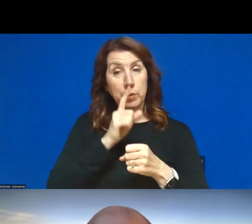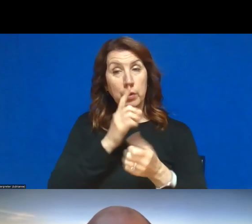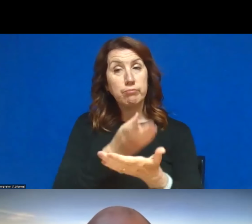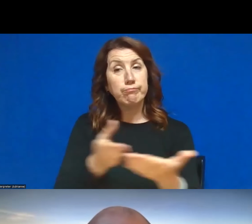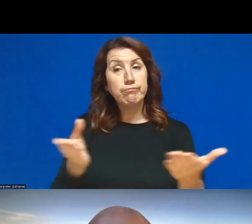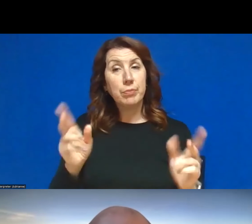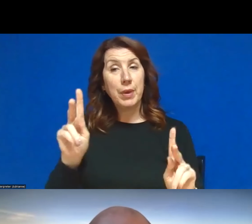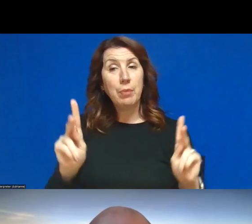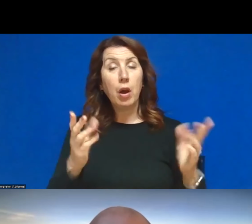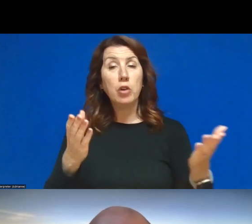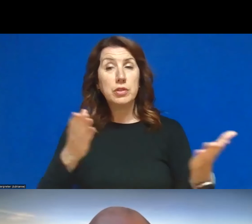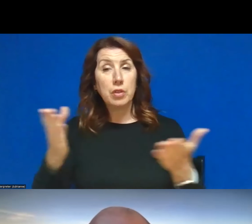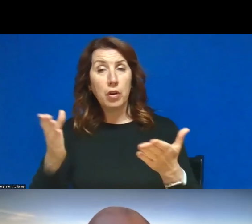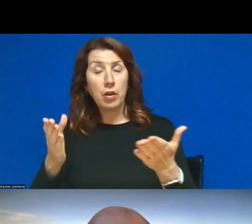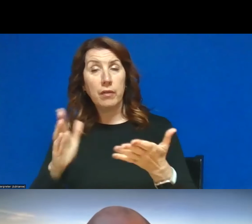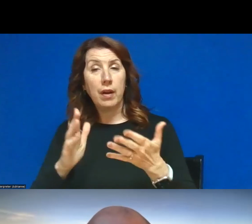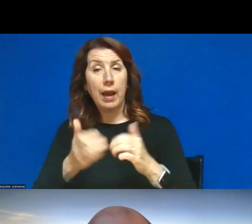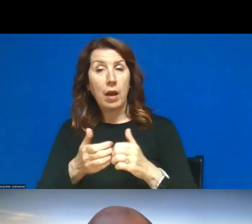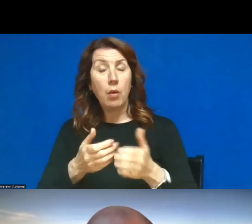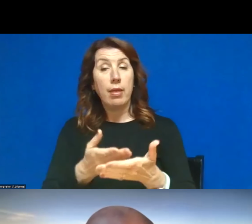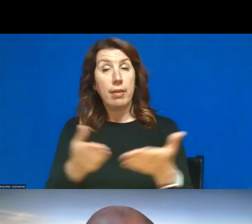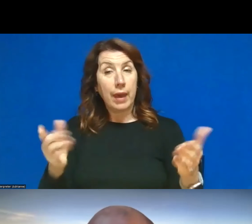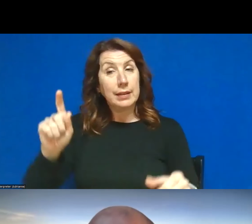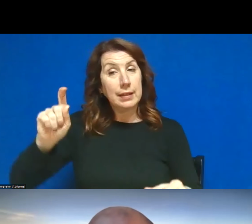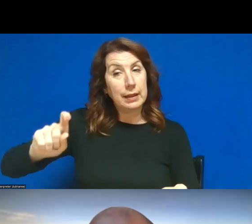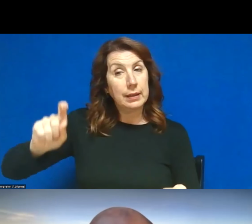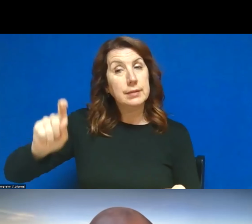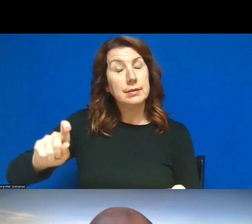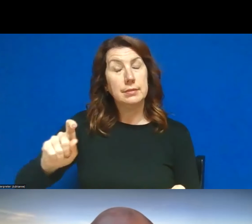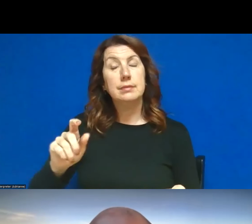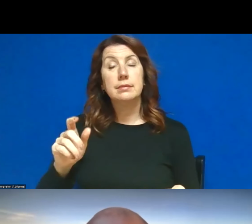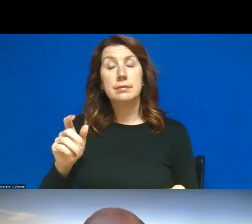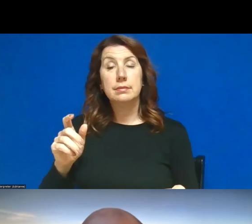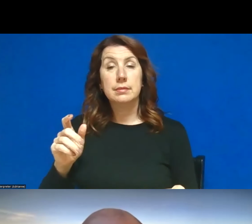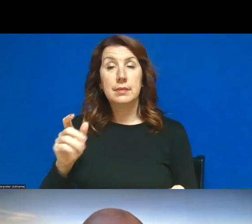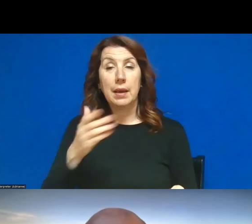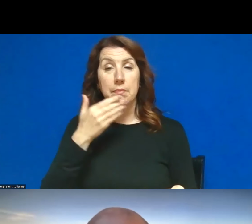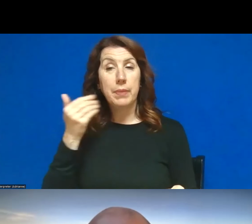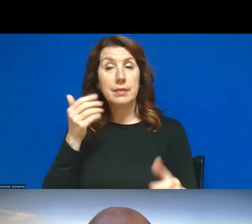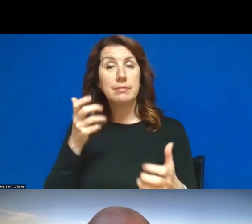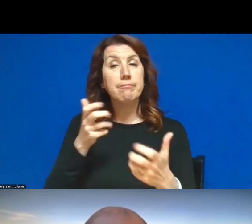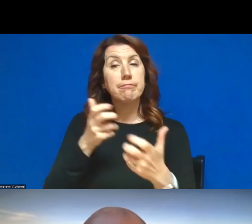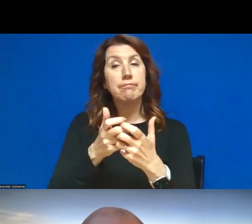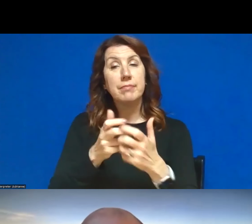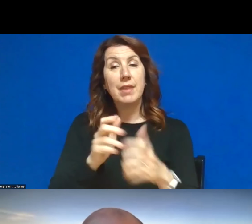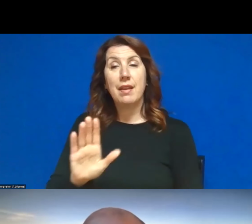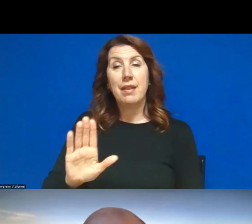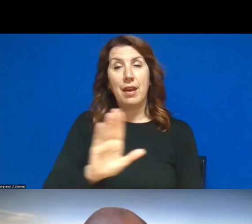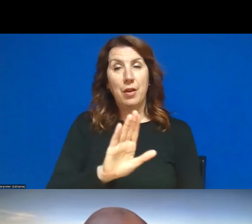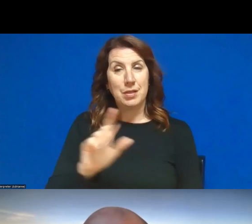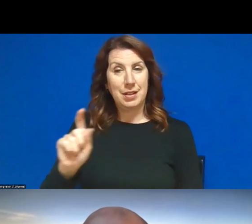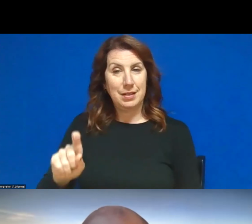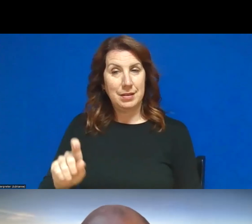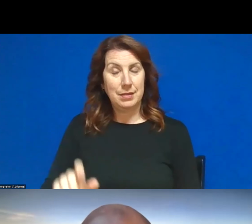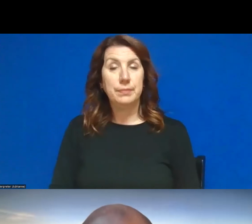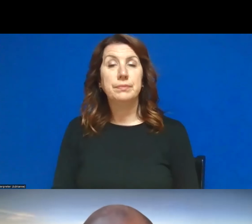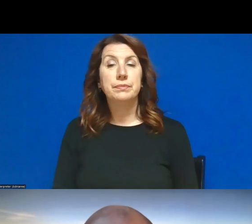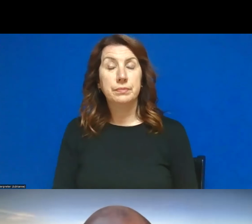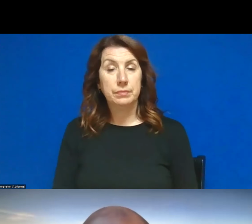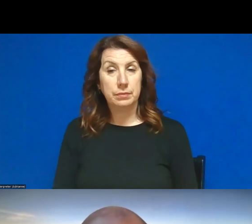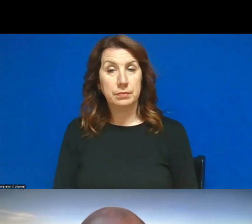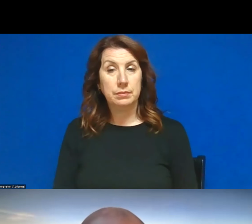served the way that they need to be served, in the way that best fits their needs. And